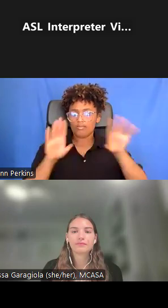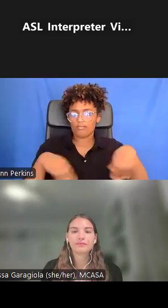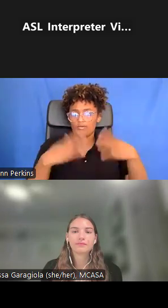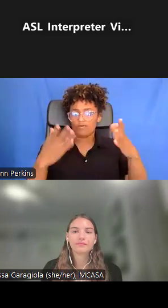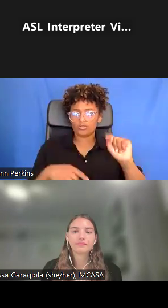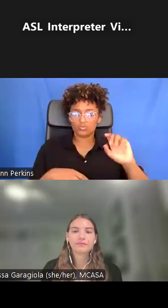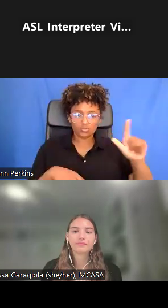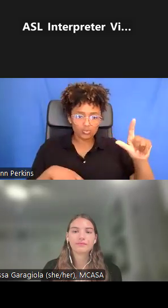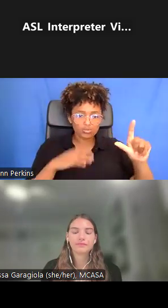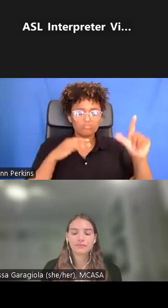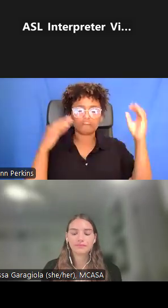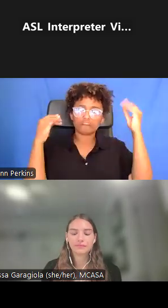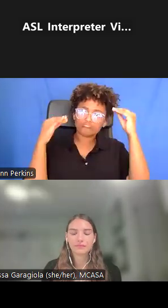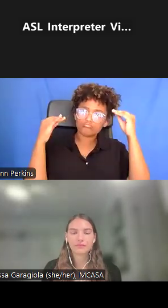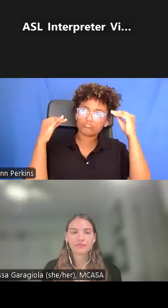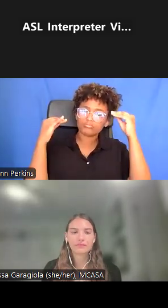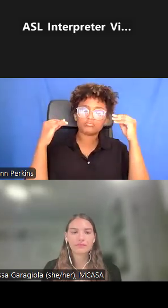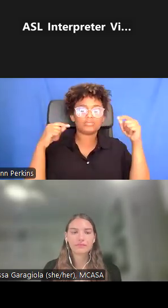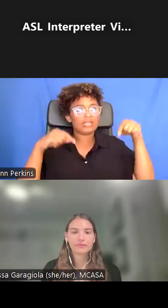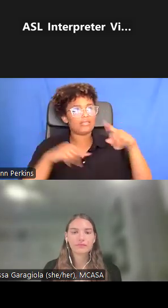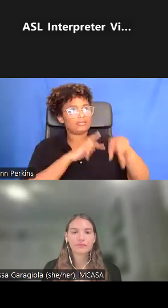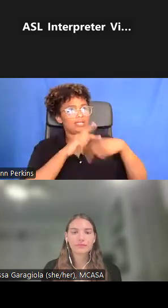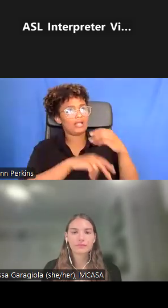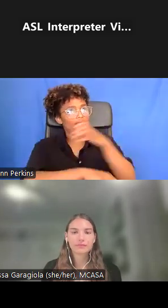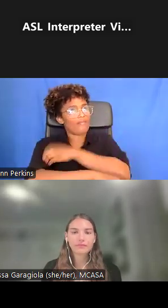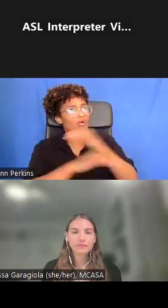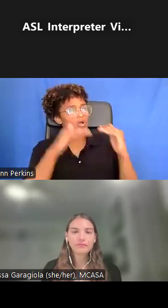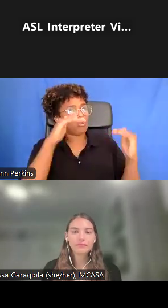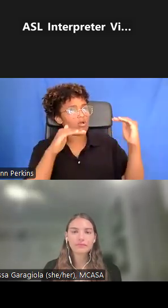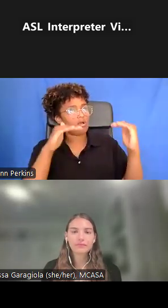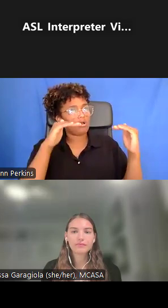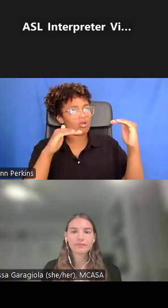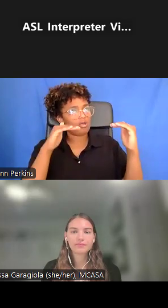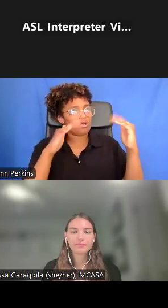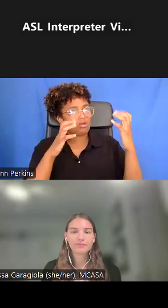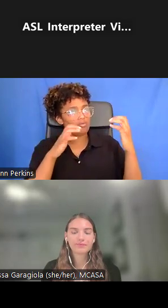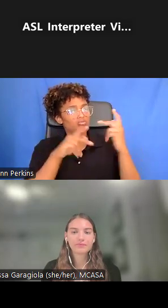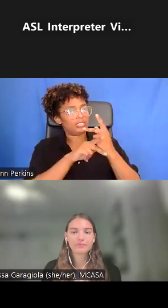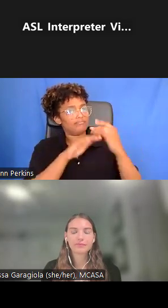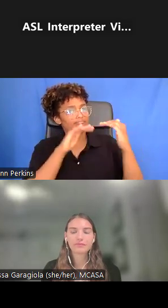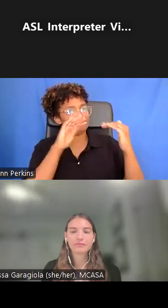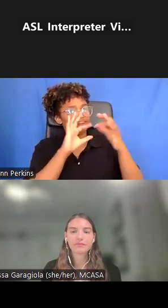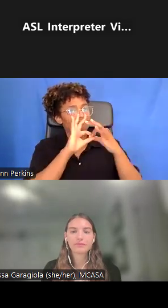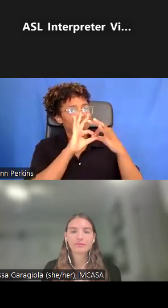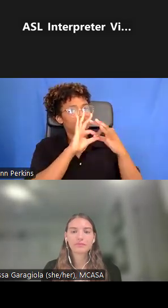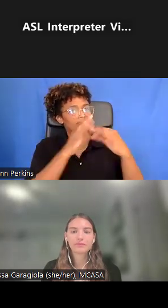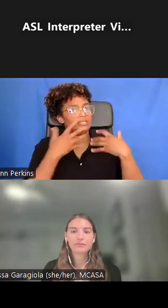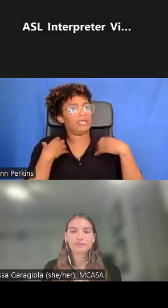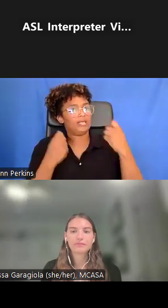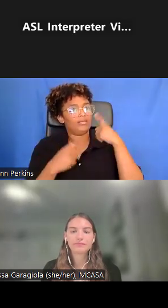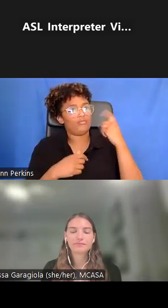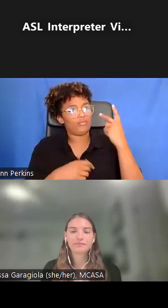like what would not upset this balance of power? What would keep me and the survivor in a relationship that's healing for both of